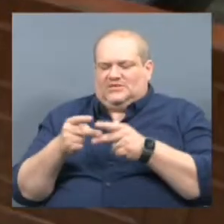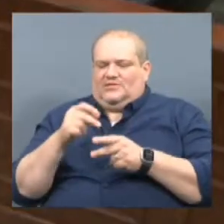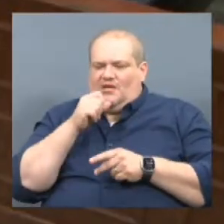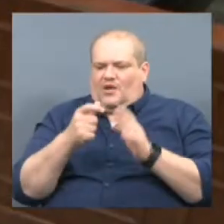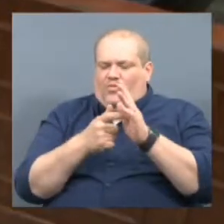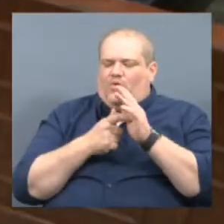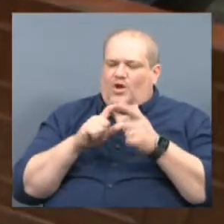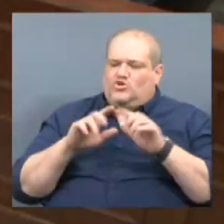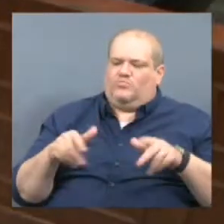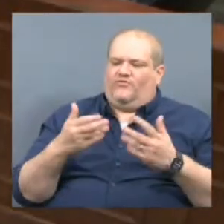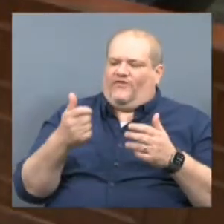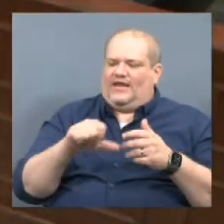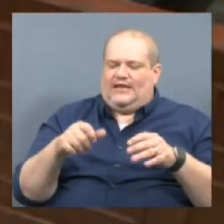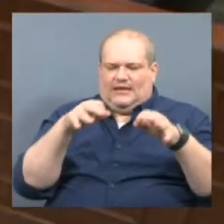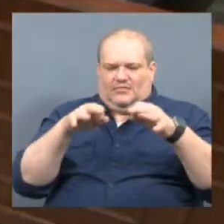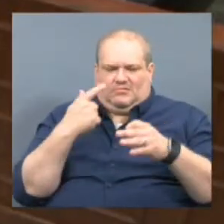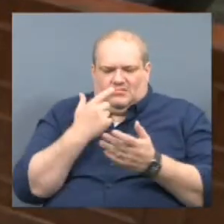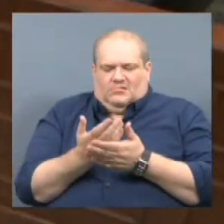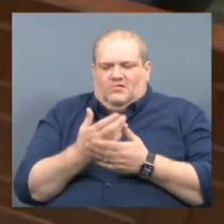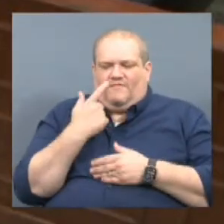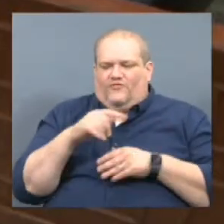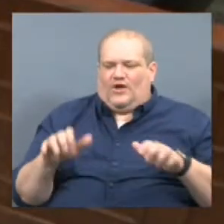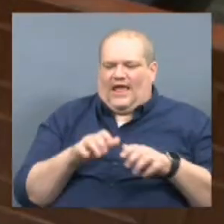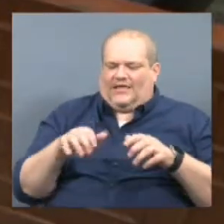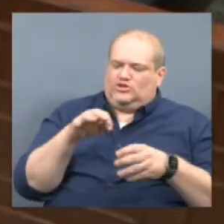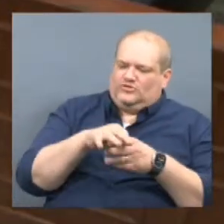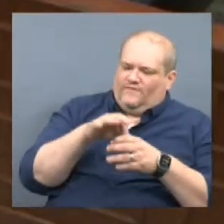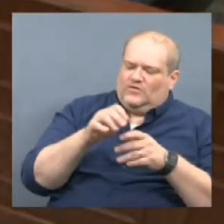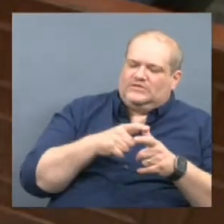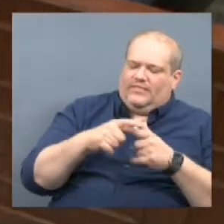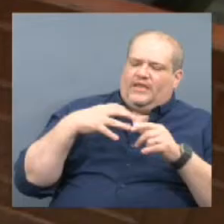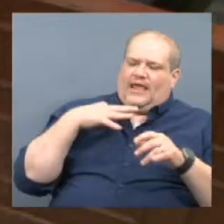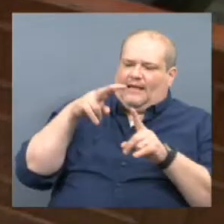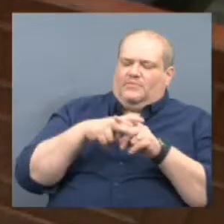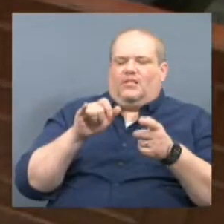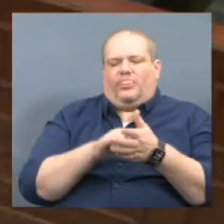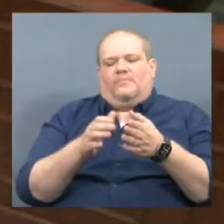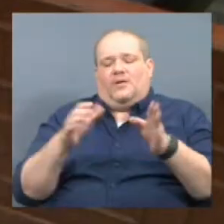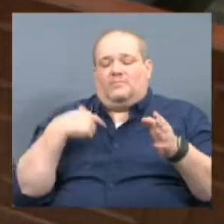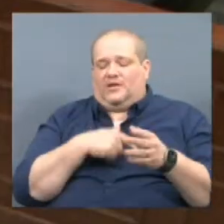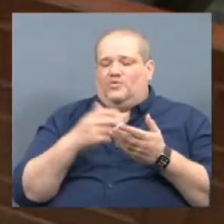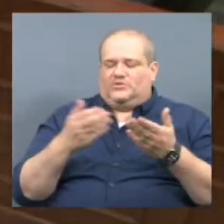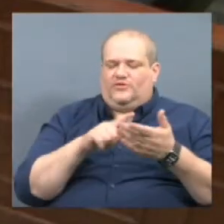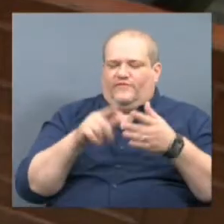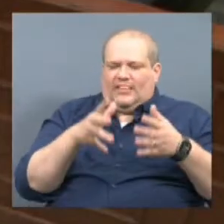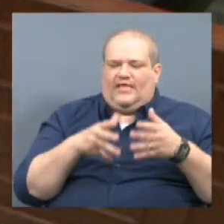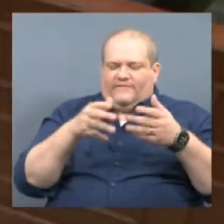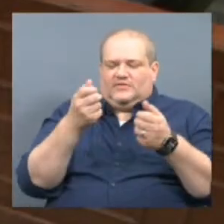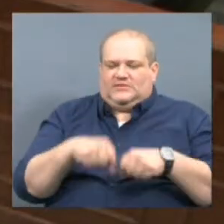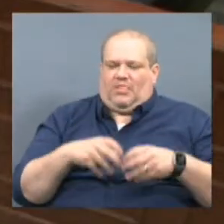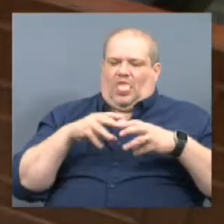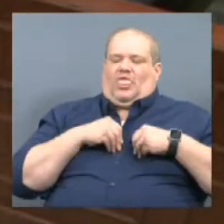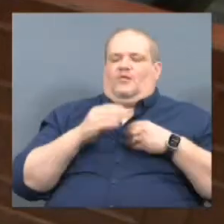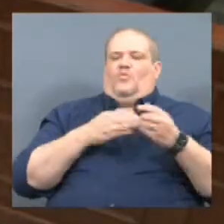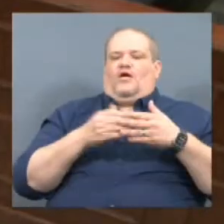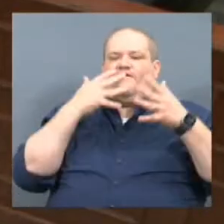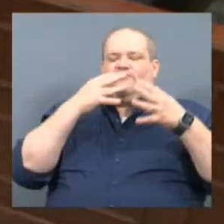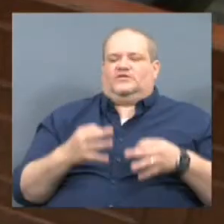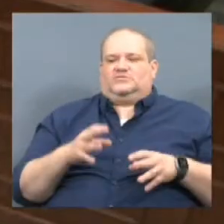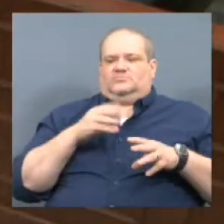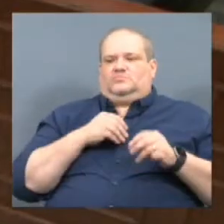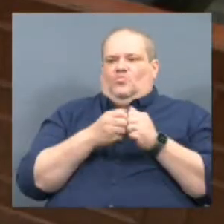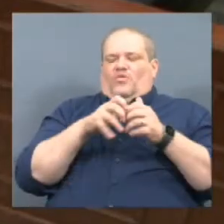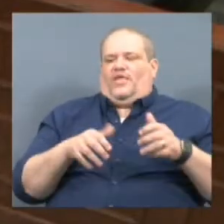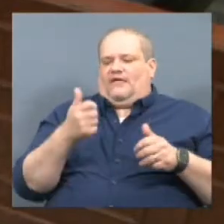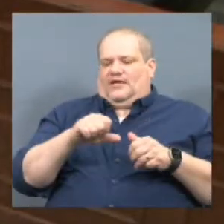not required to provide any justification for their actions or votes, and the applicants, the public that we serve, are left to simply swallow whatever decision they get without